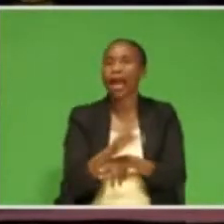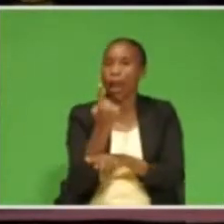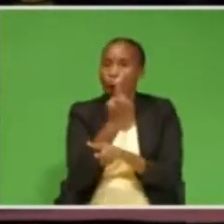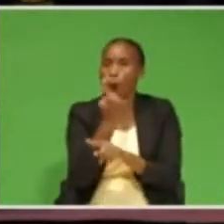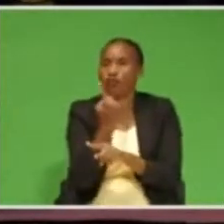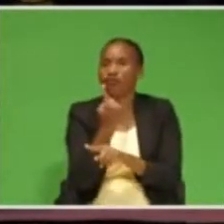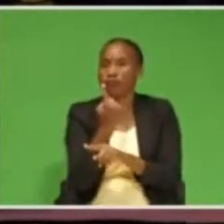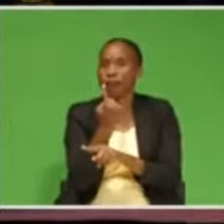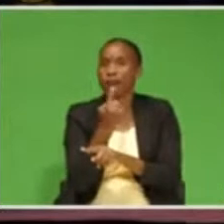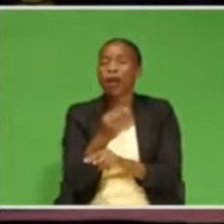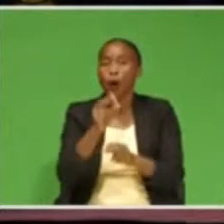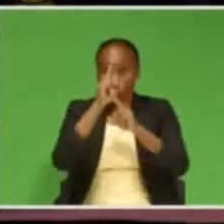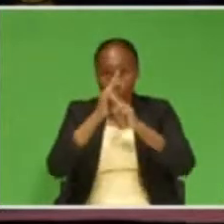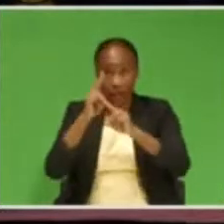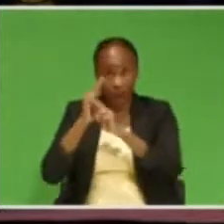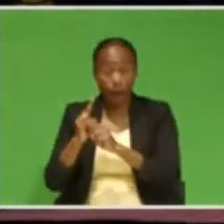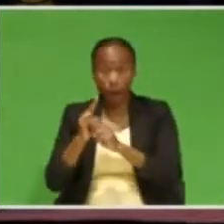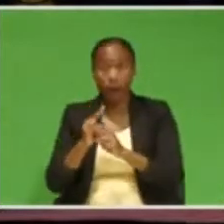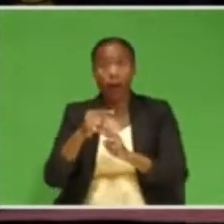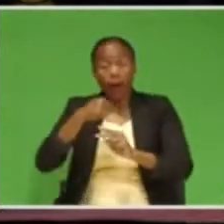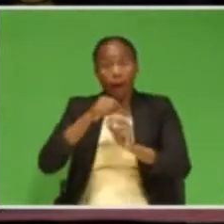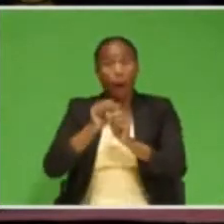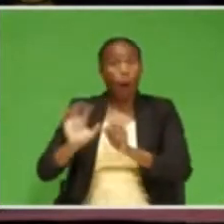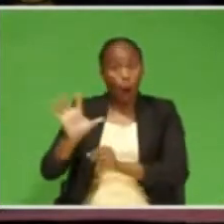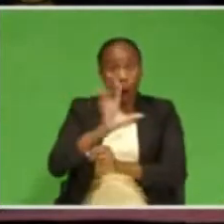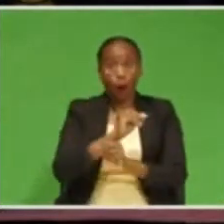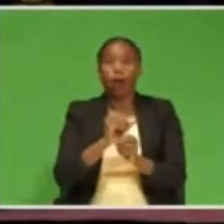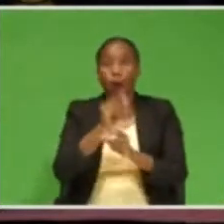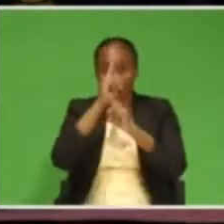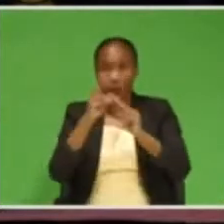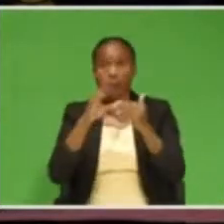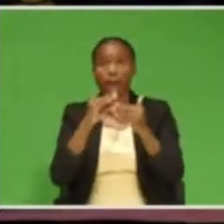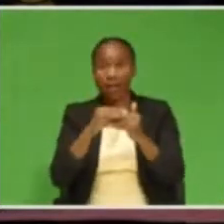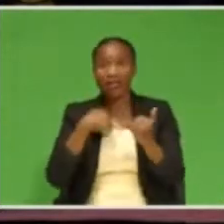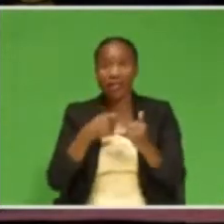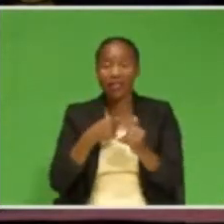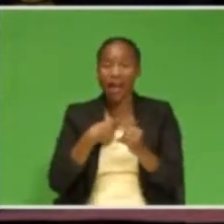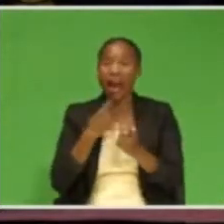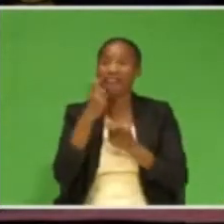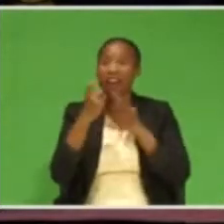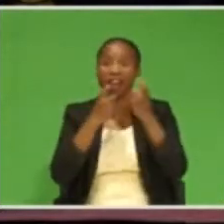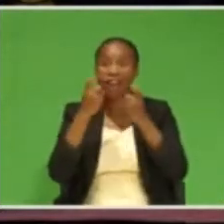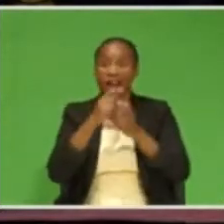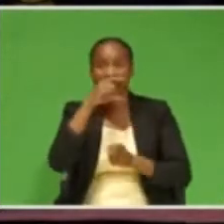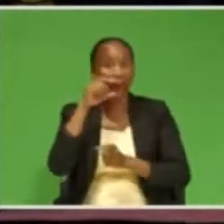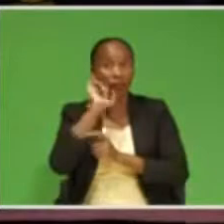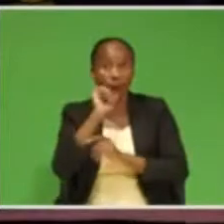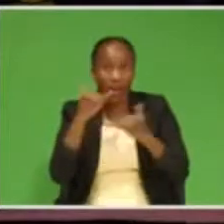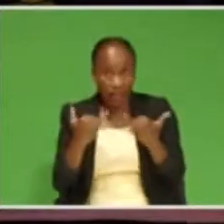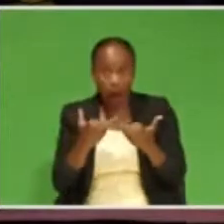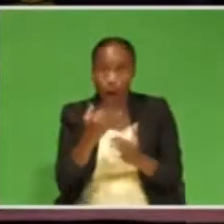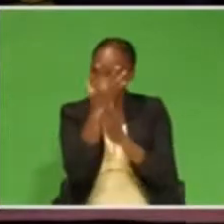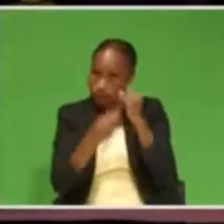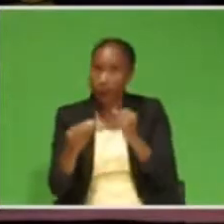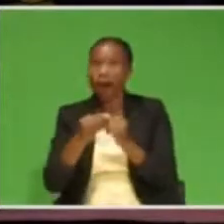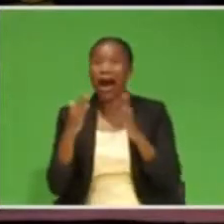Honorables, the ones I've just called now, you can leave the house. Now.